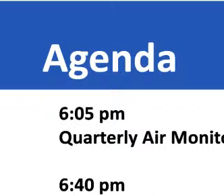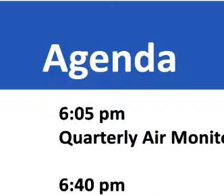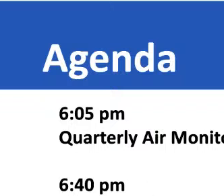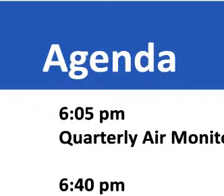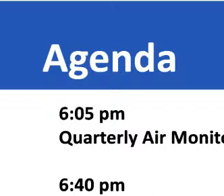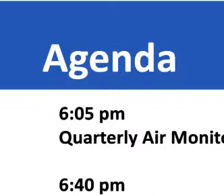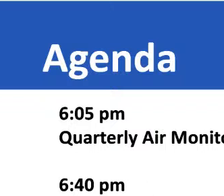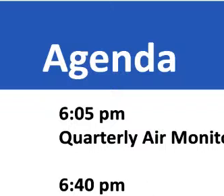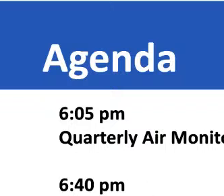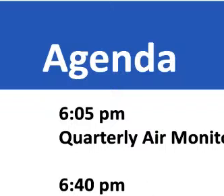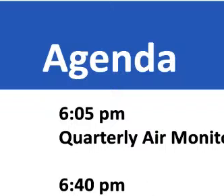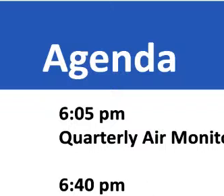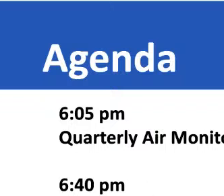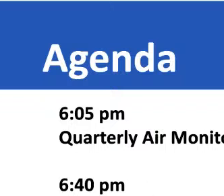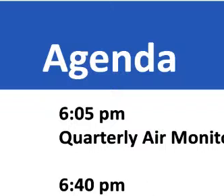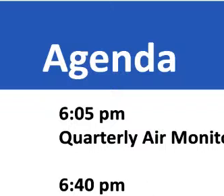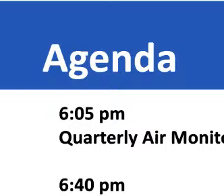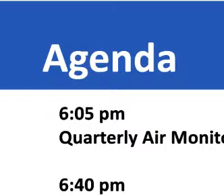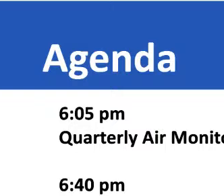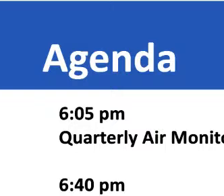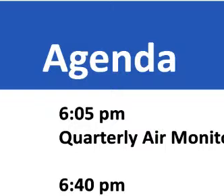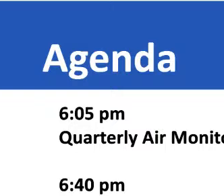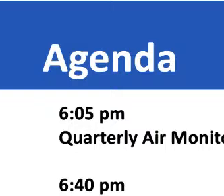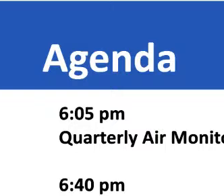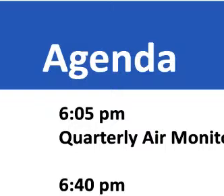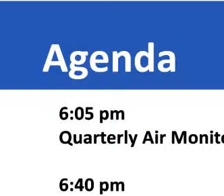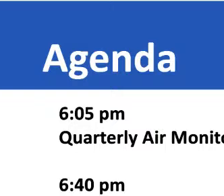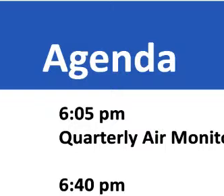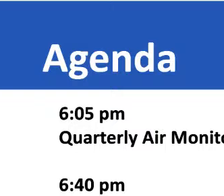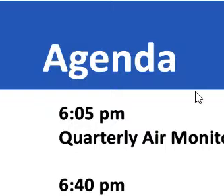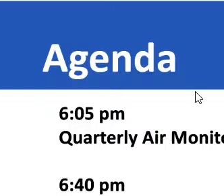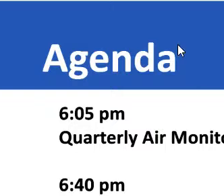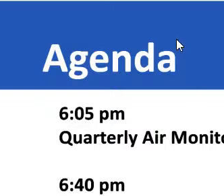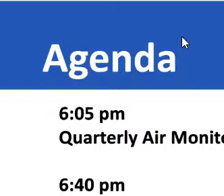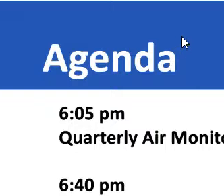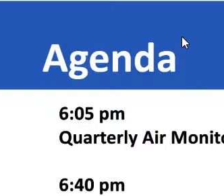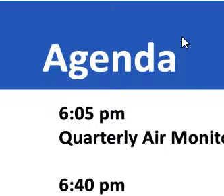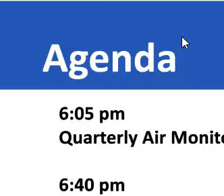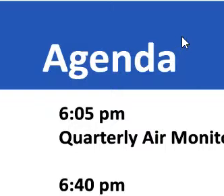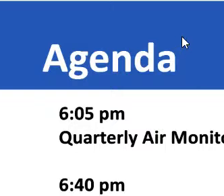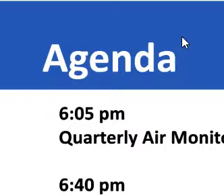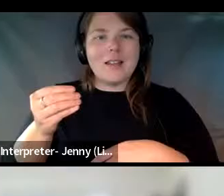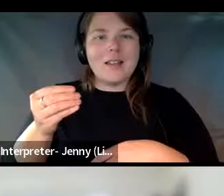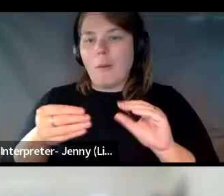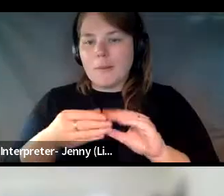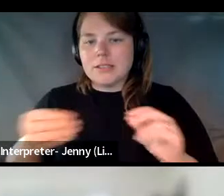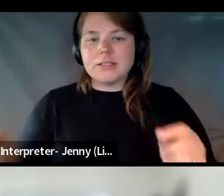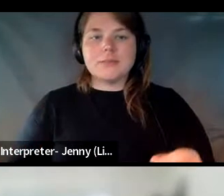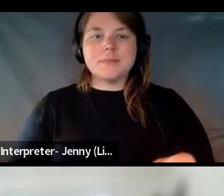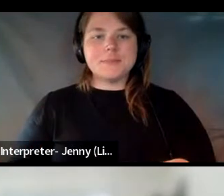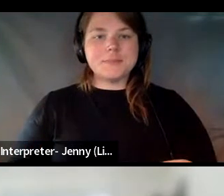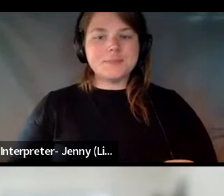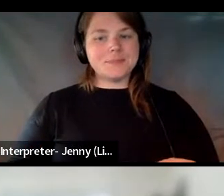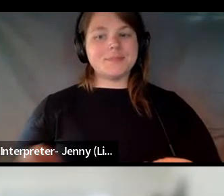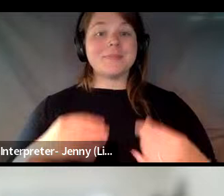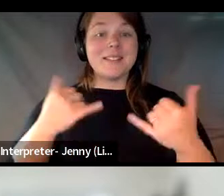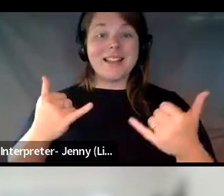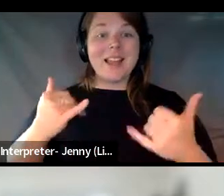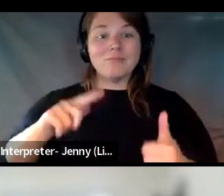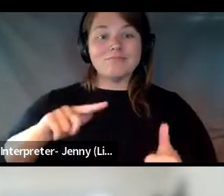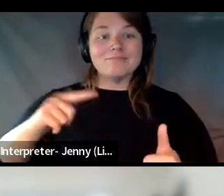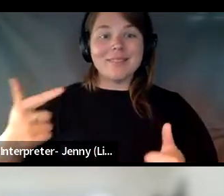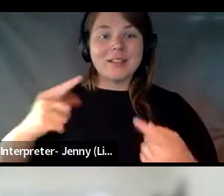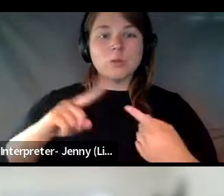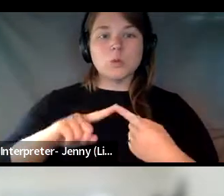do standing updates, wrapping up in next steps, and going to public comment. And with that, I will pass it